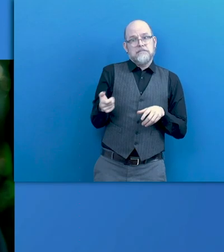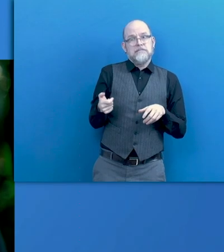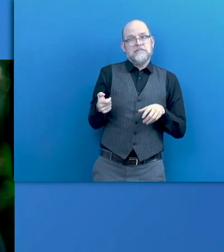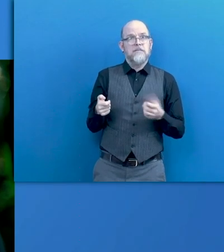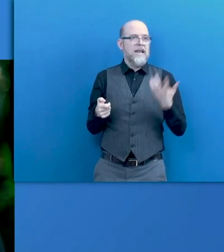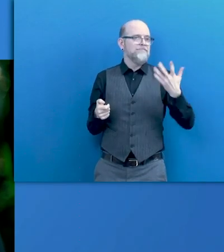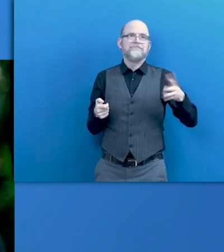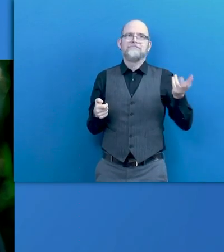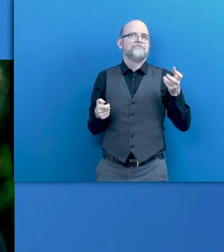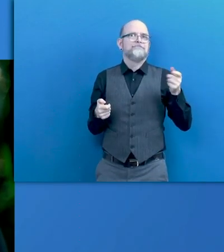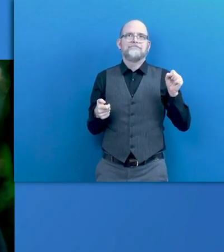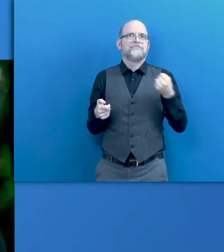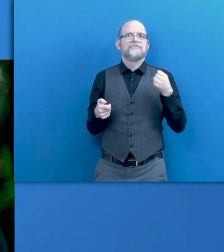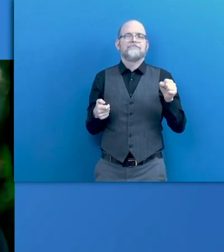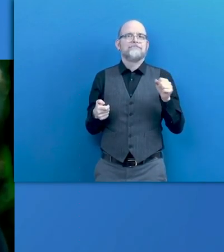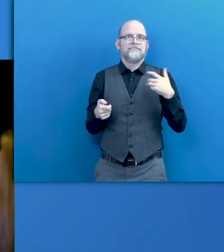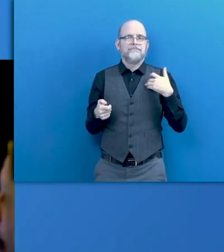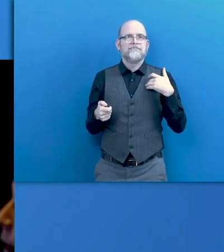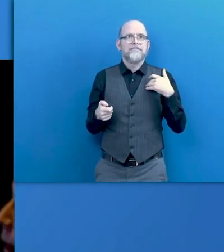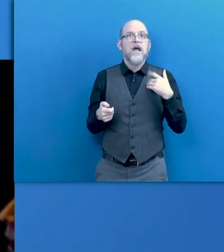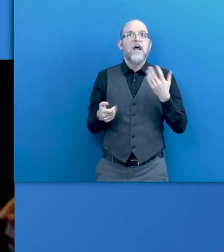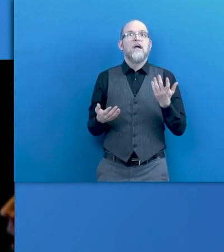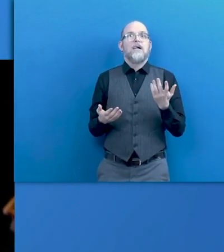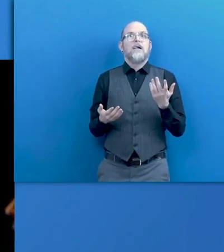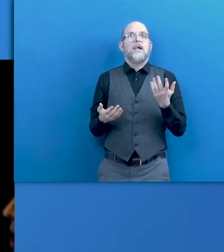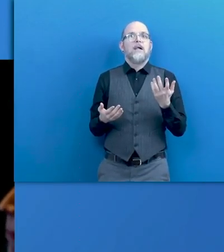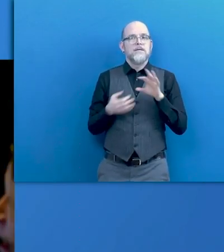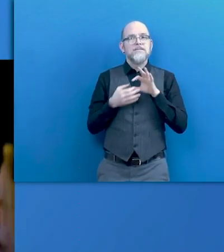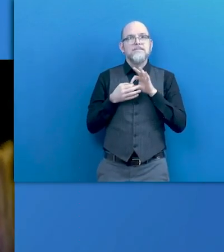fine. This side doesn't happen.